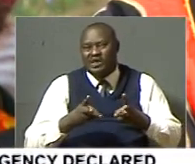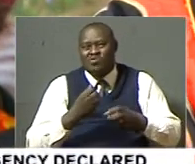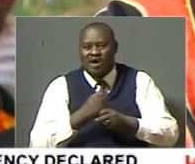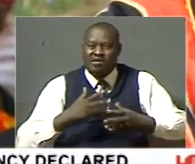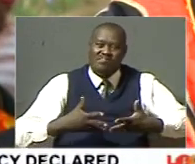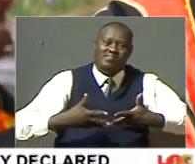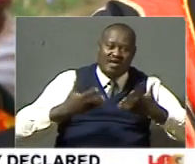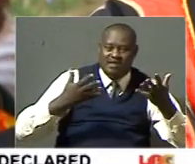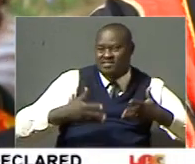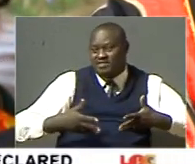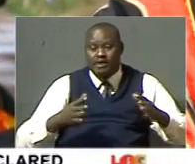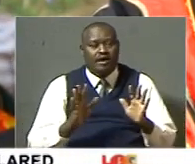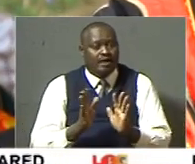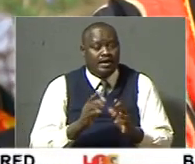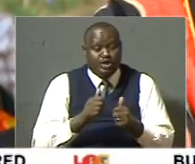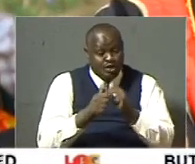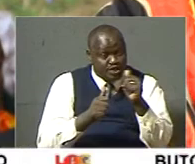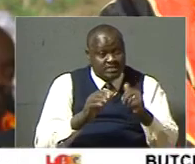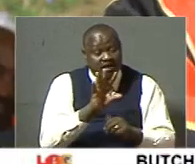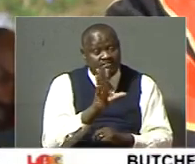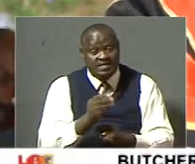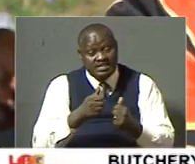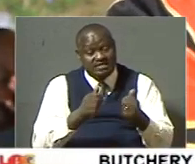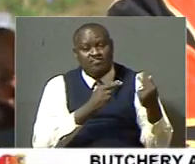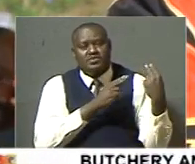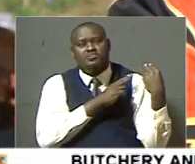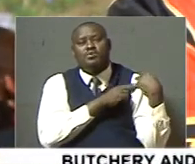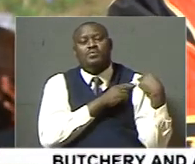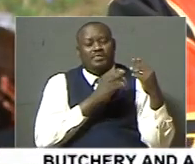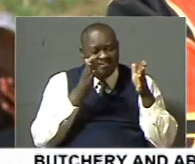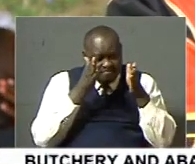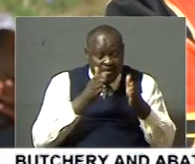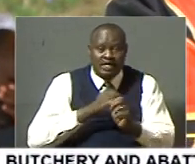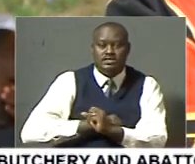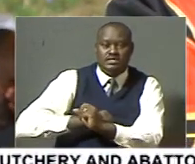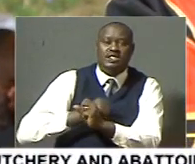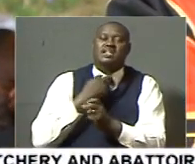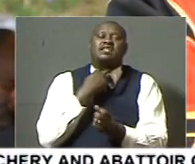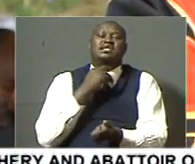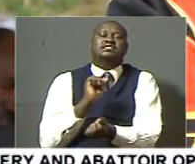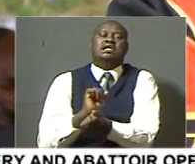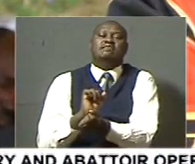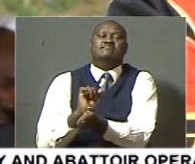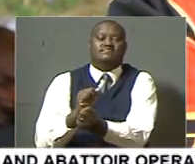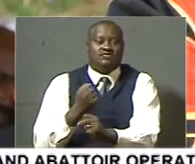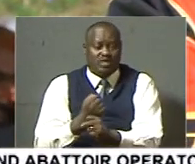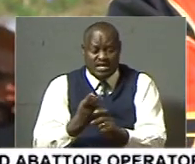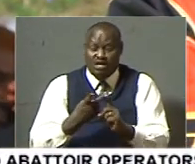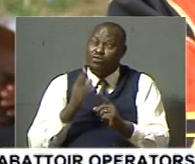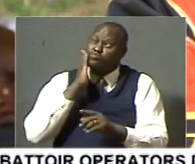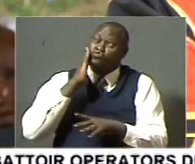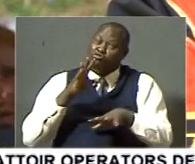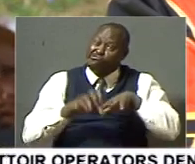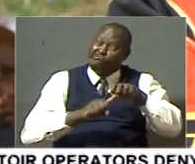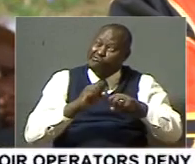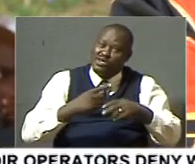Every African has the duty to fight slavery, colonialism,